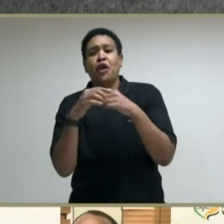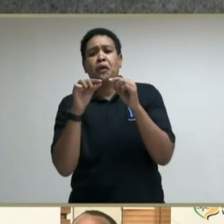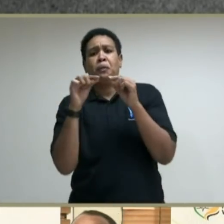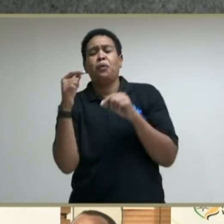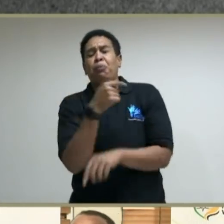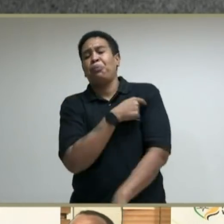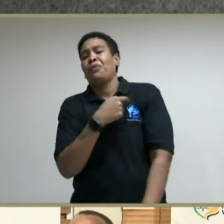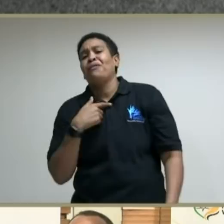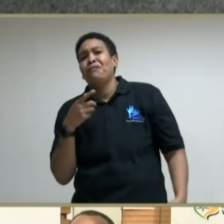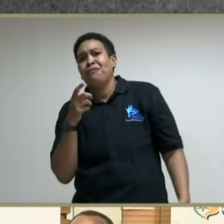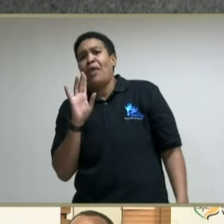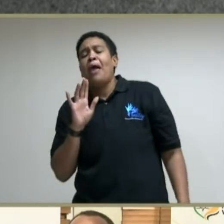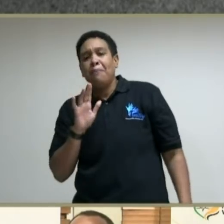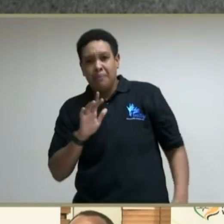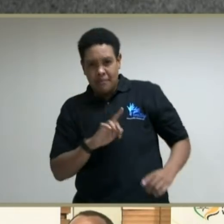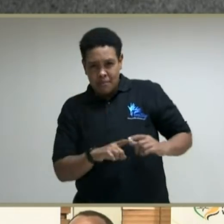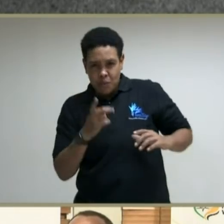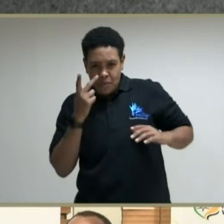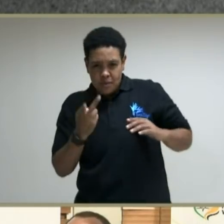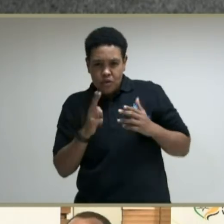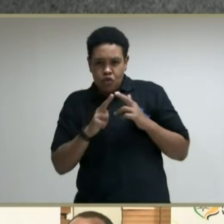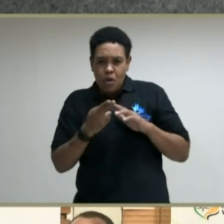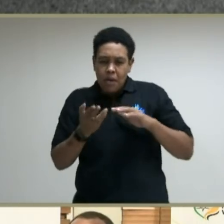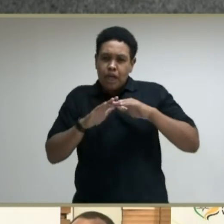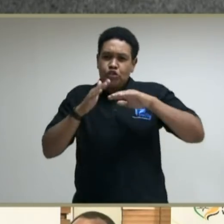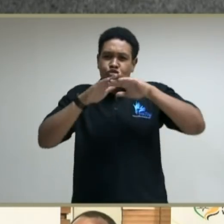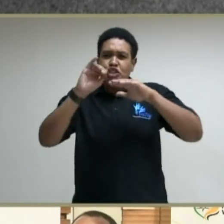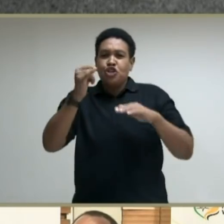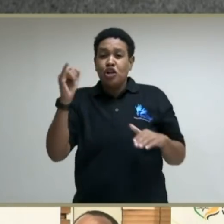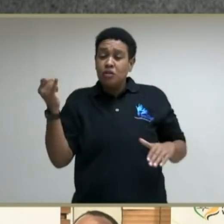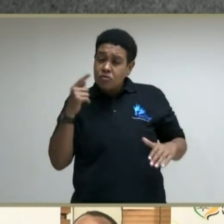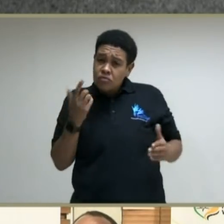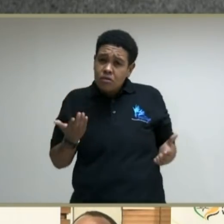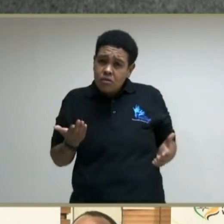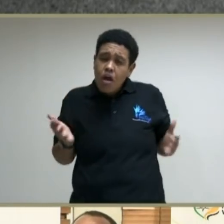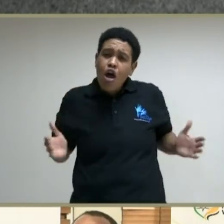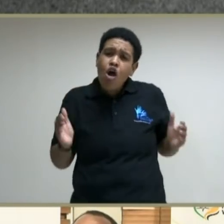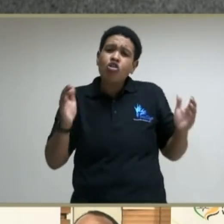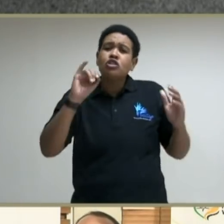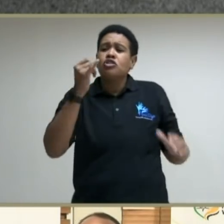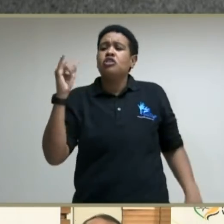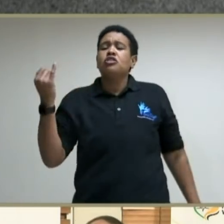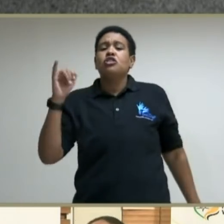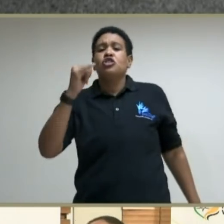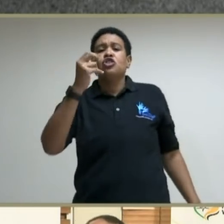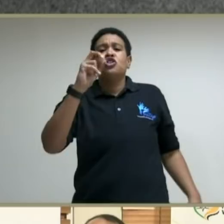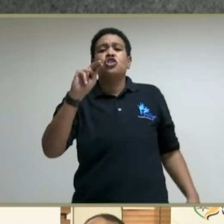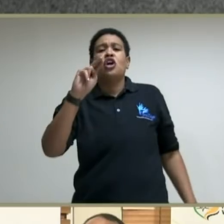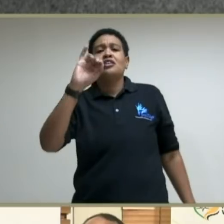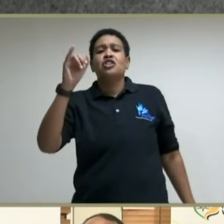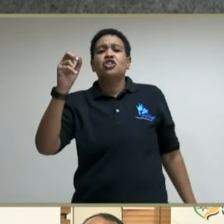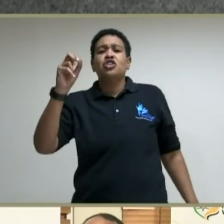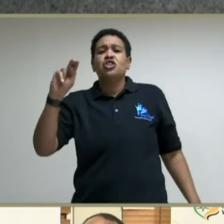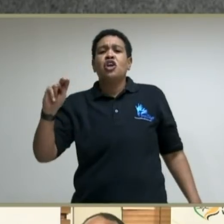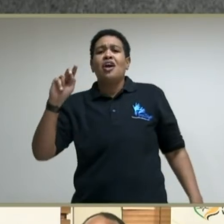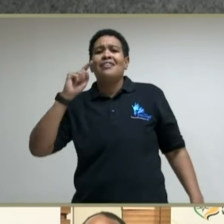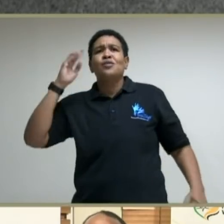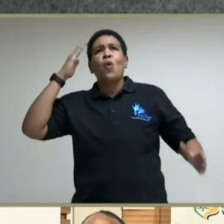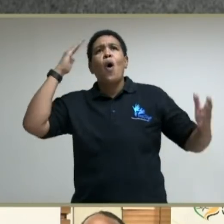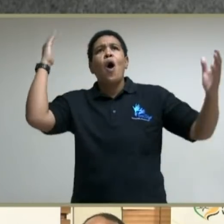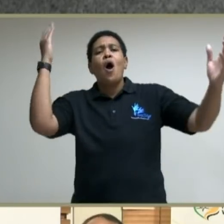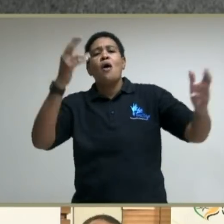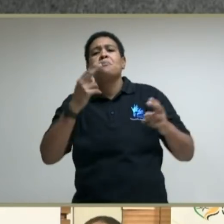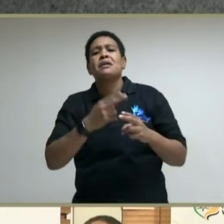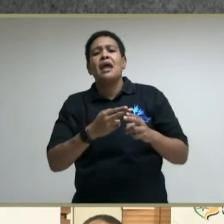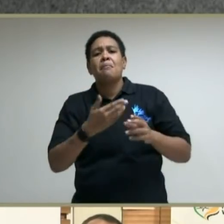have seen the numbers increasing on Johnson & Johnson, which is an encouraging sign. Johnson & Johnson is a household name. They